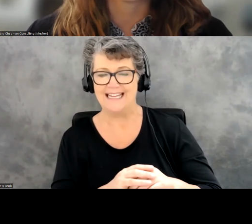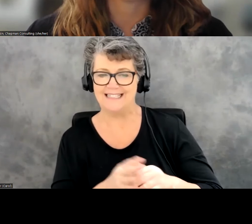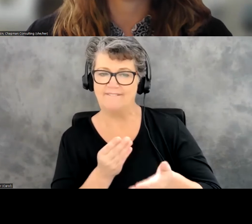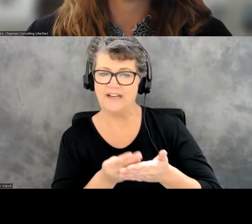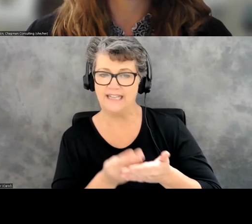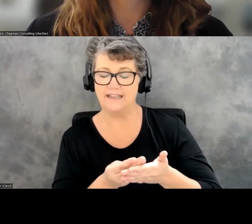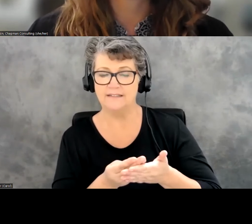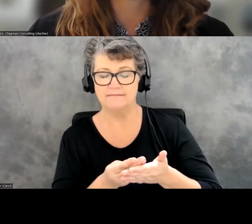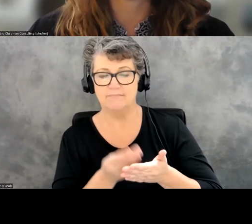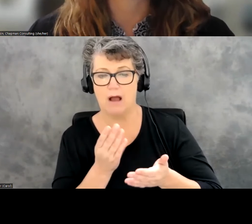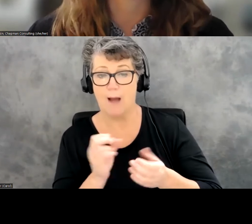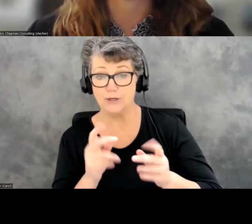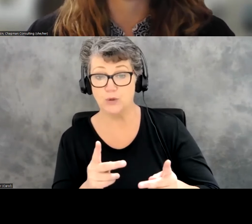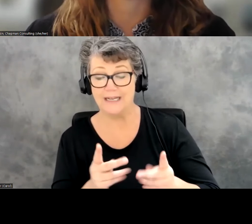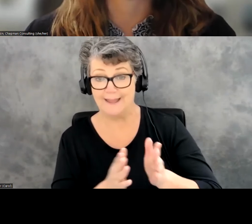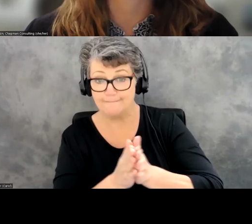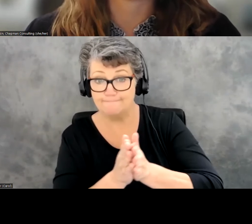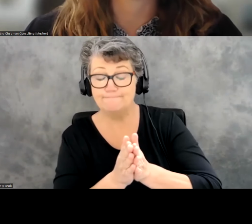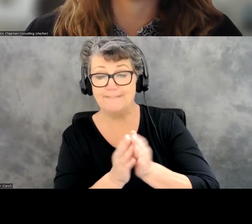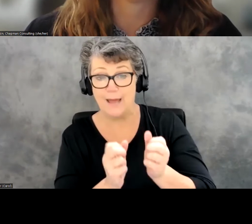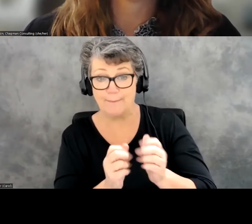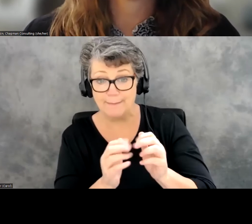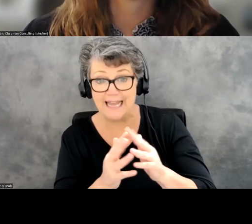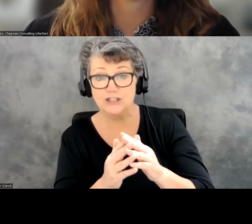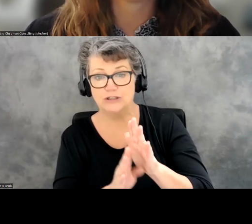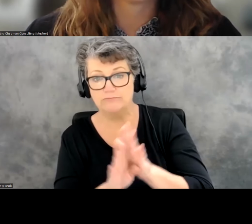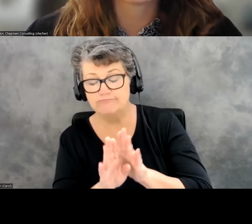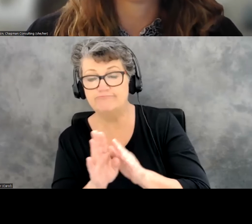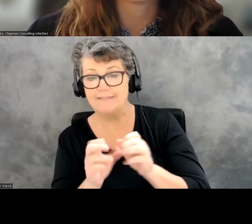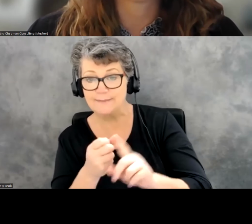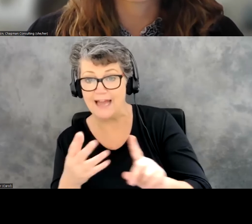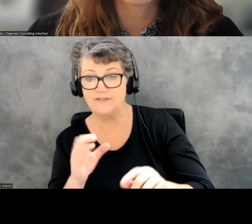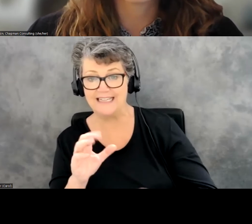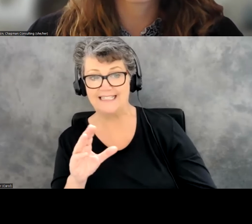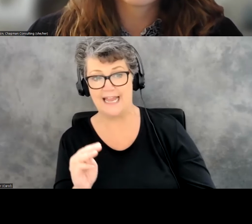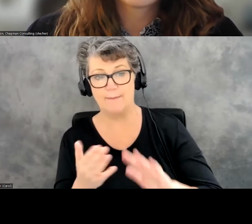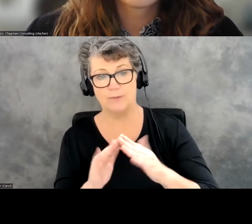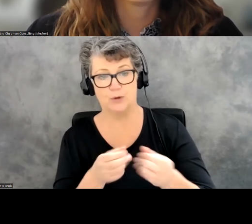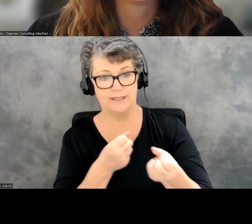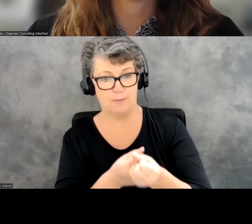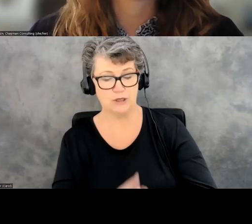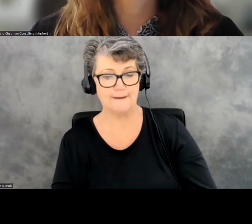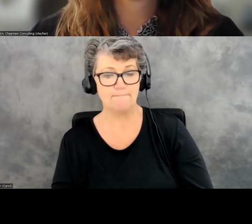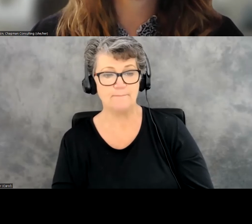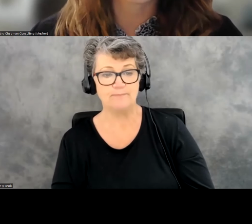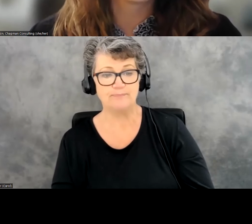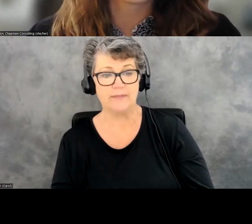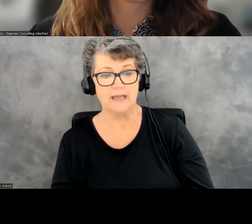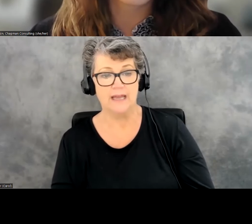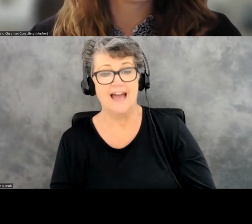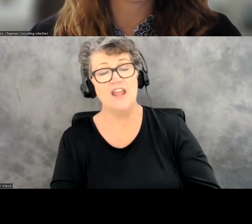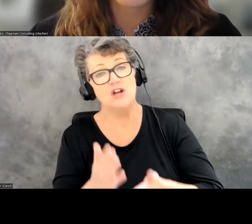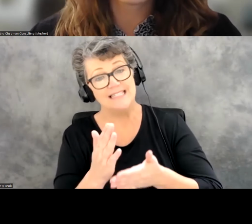is incentivizing implementation and expansion of ECM and community supports. And there is some